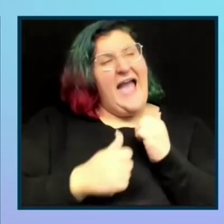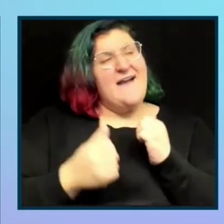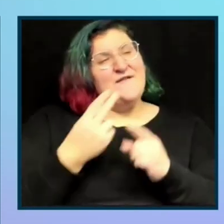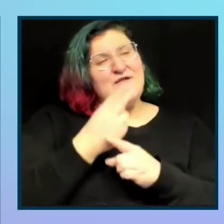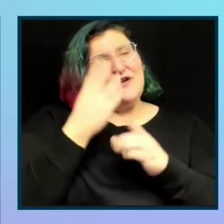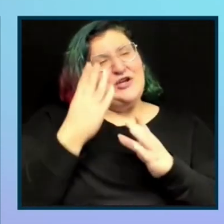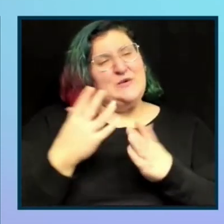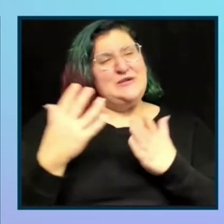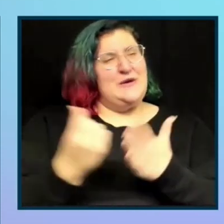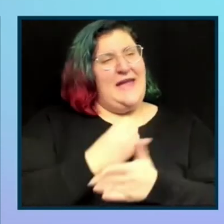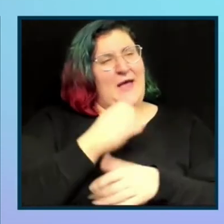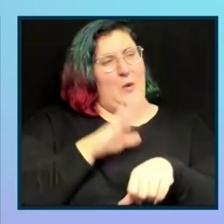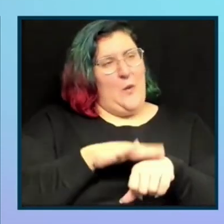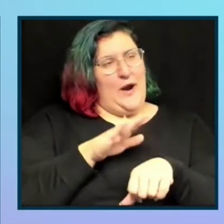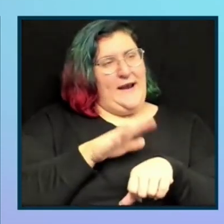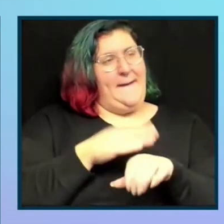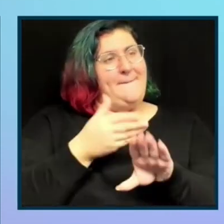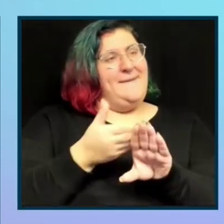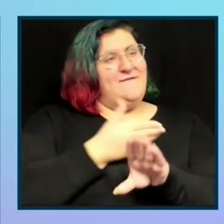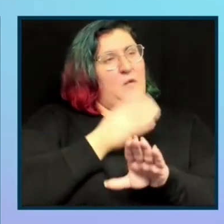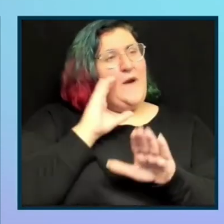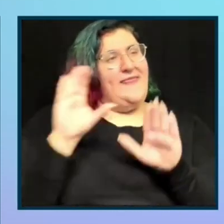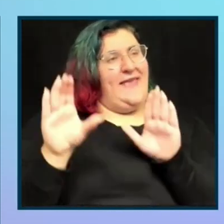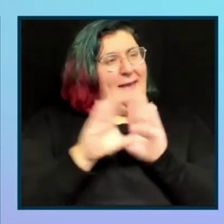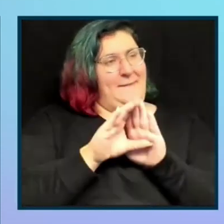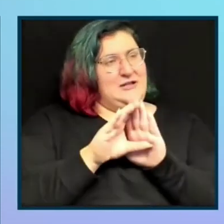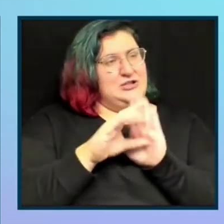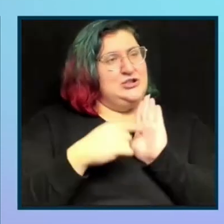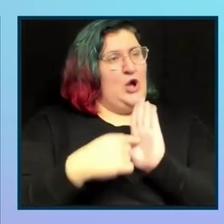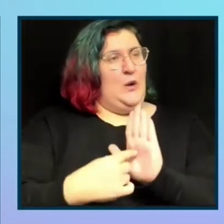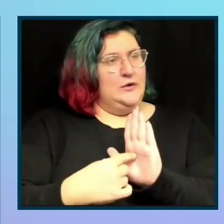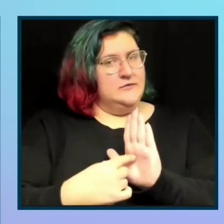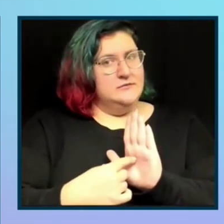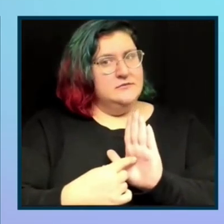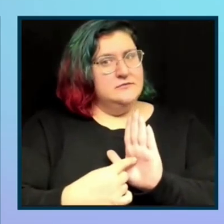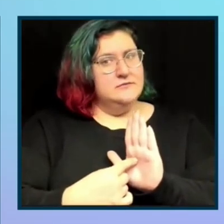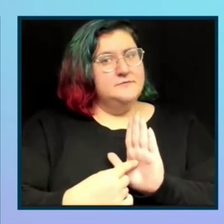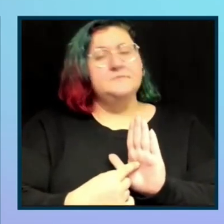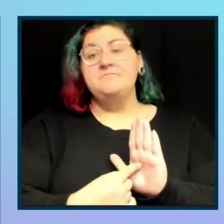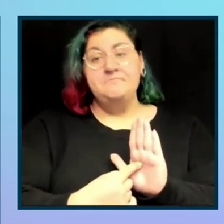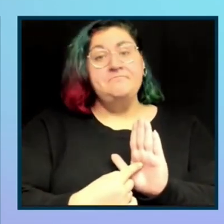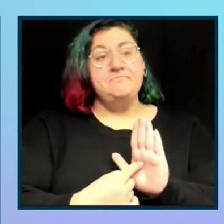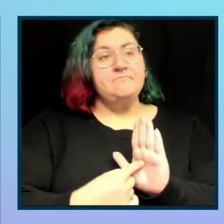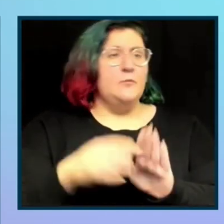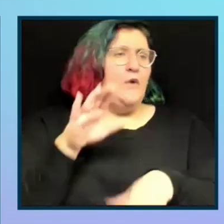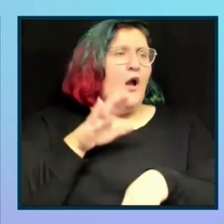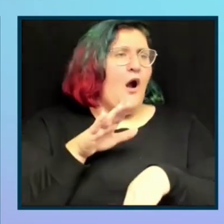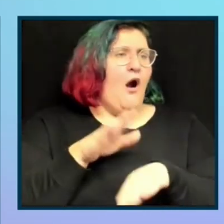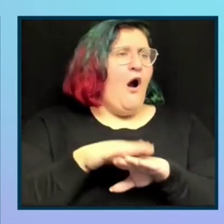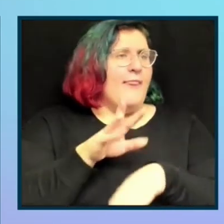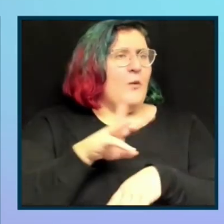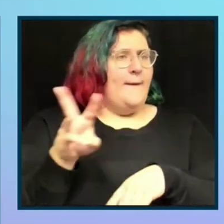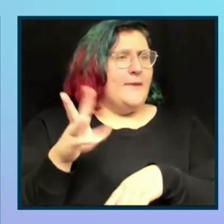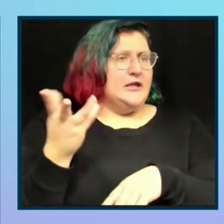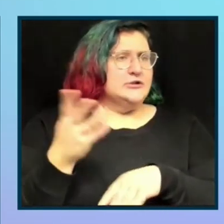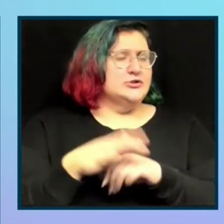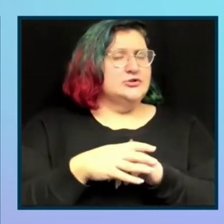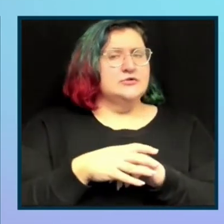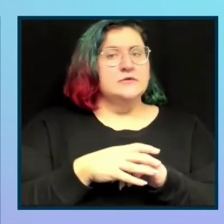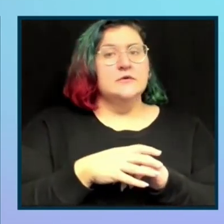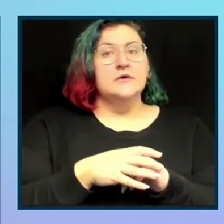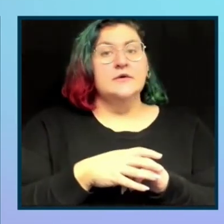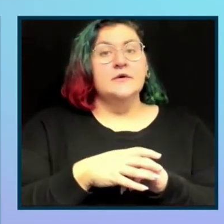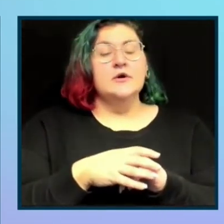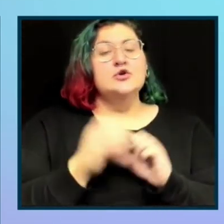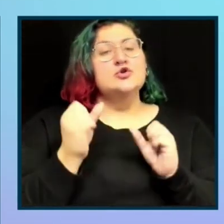this warning before the image is even exposed on the web page. Mm-hmm. So in